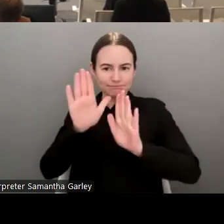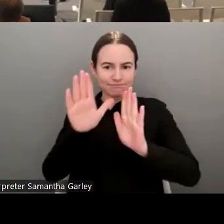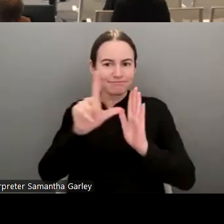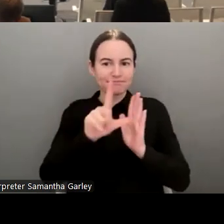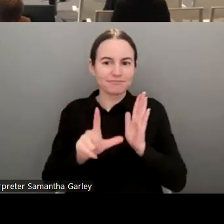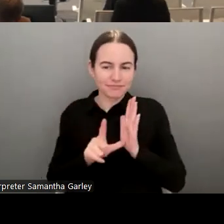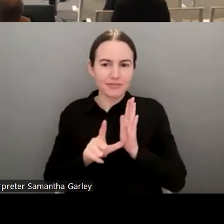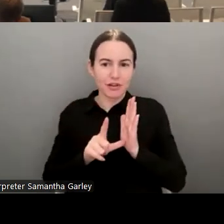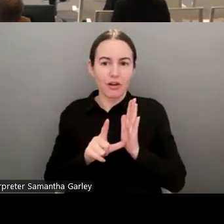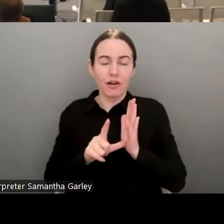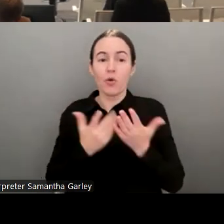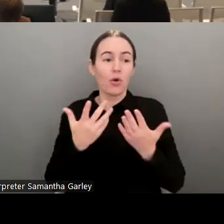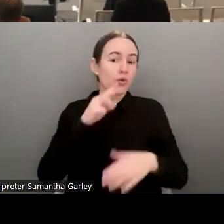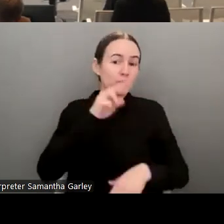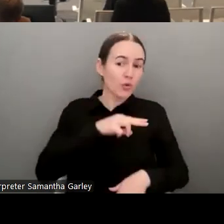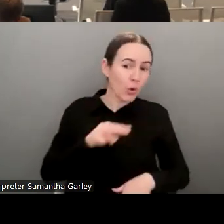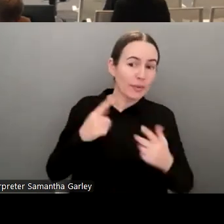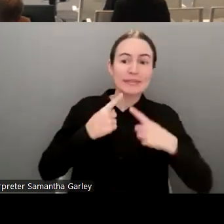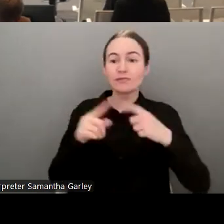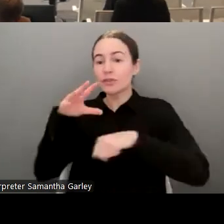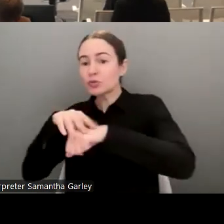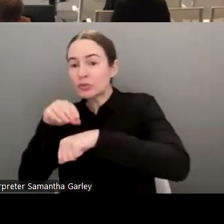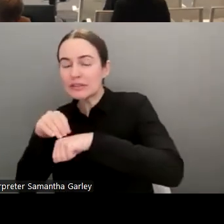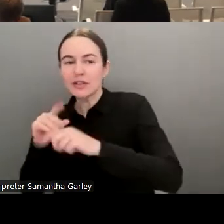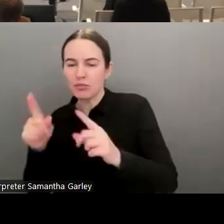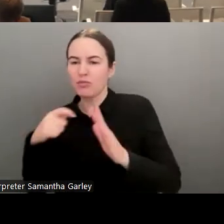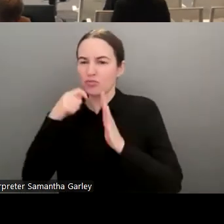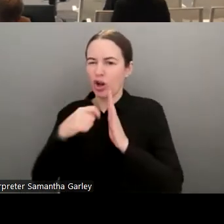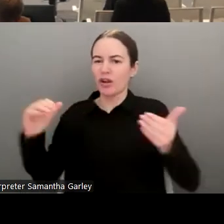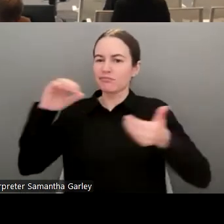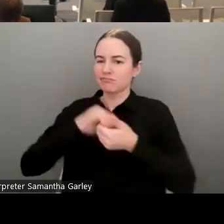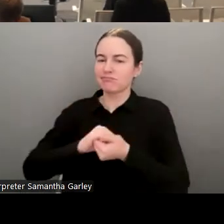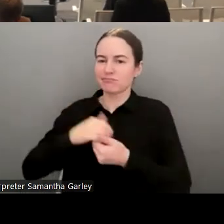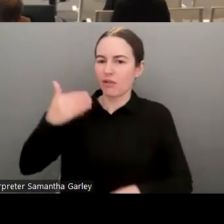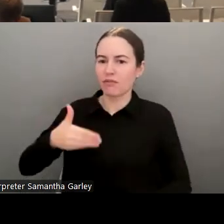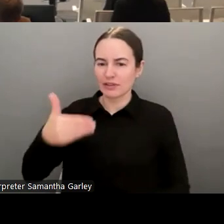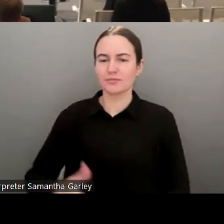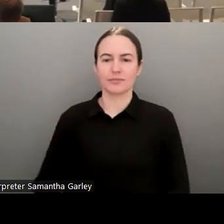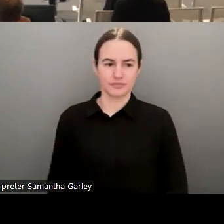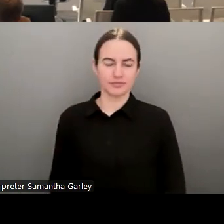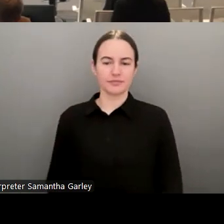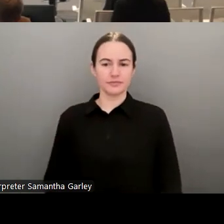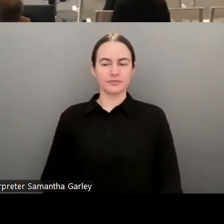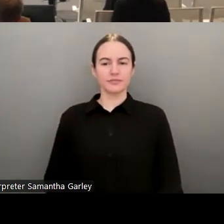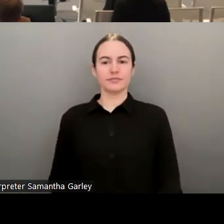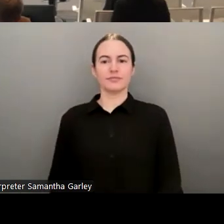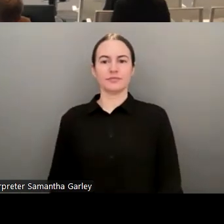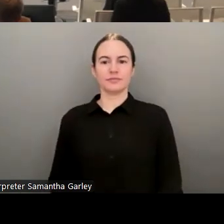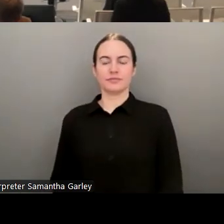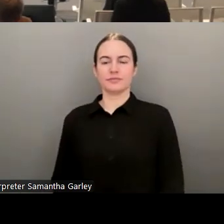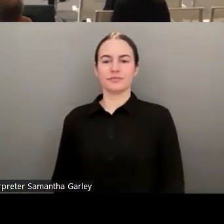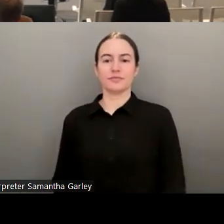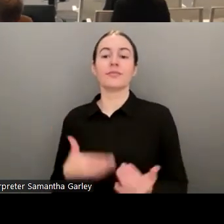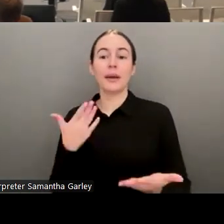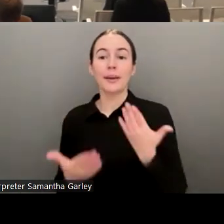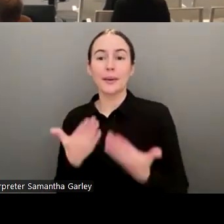other Nordic countries, since we do projects. For example, a customer might have an online shop in